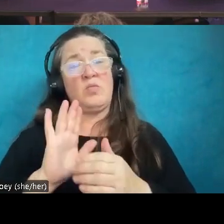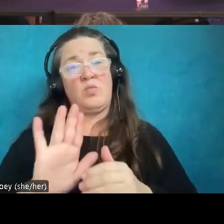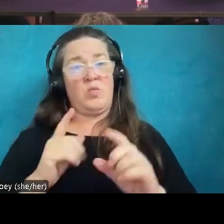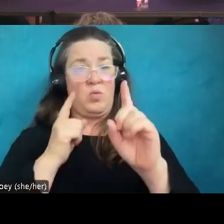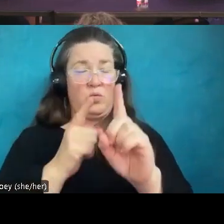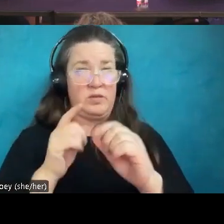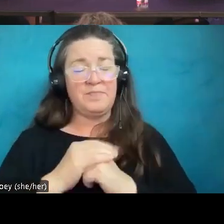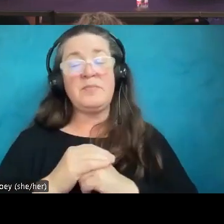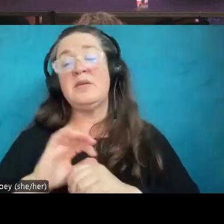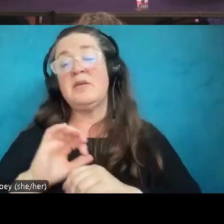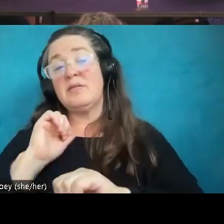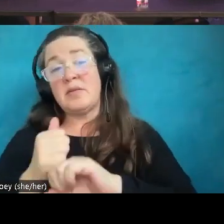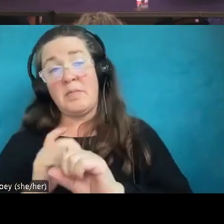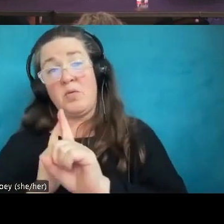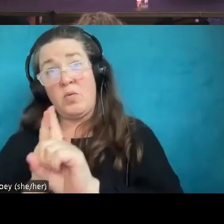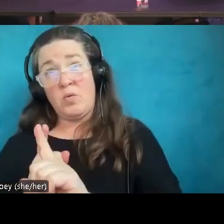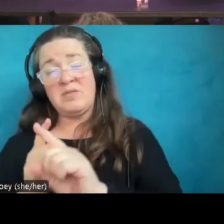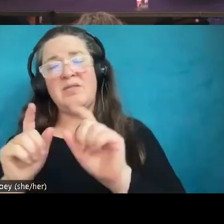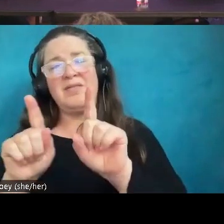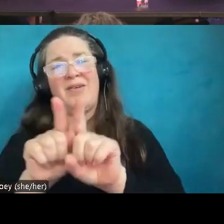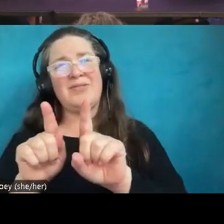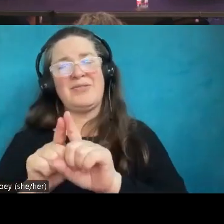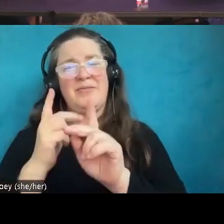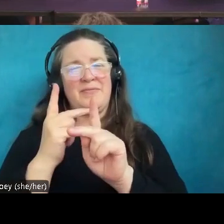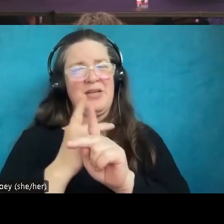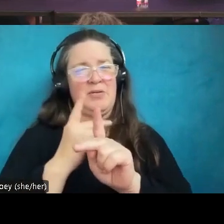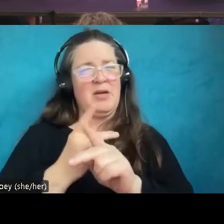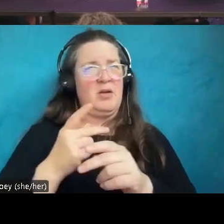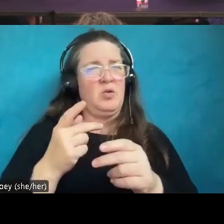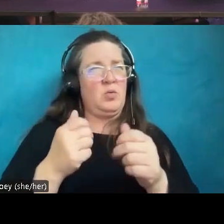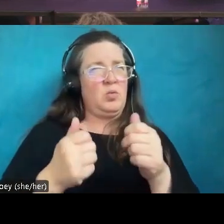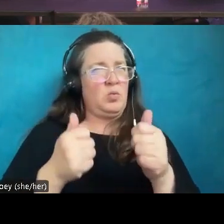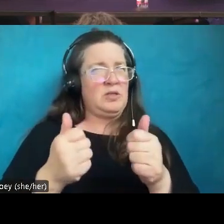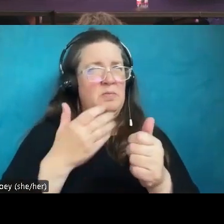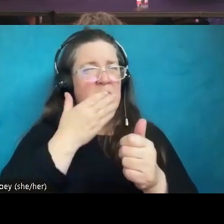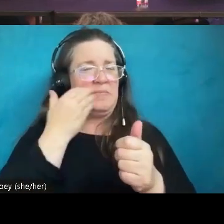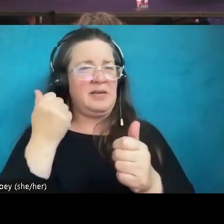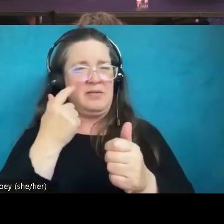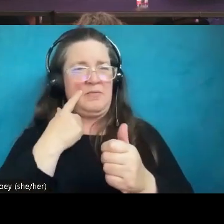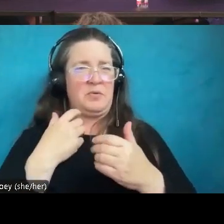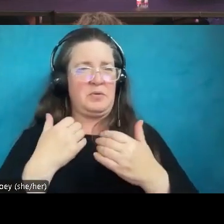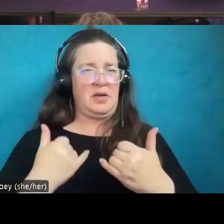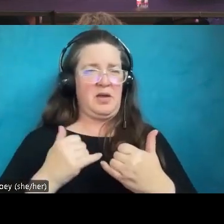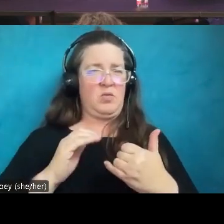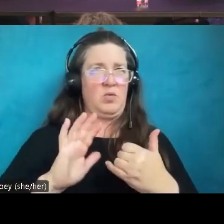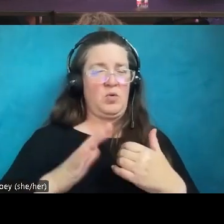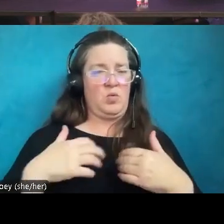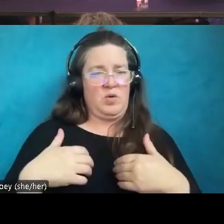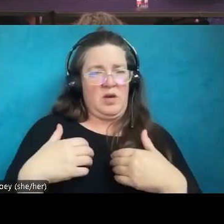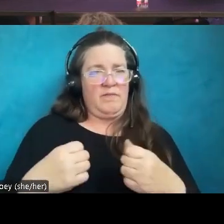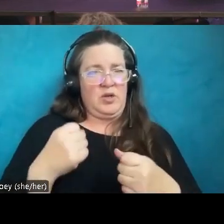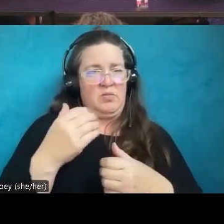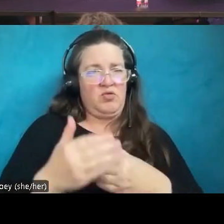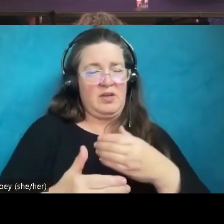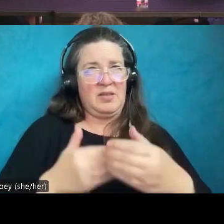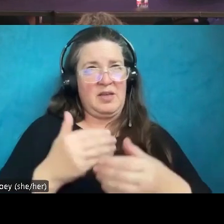and then also determining what fits best for the point in time where you are in your recovery. Is it finding ways to enhance